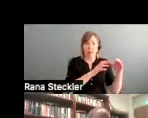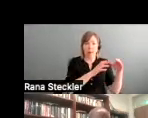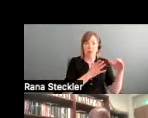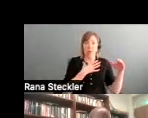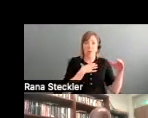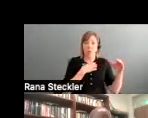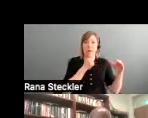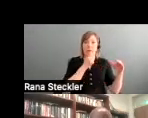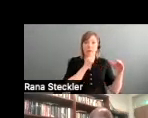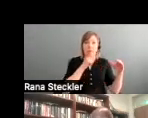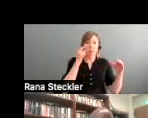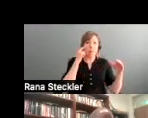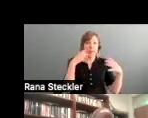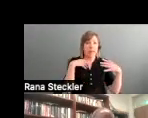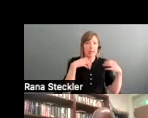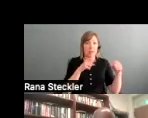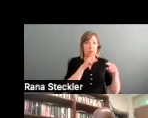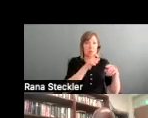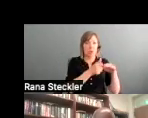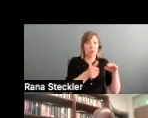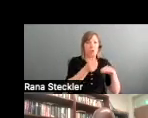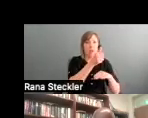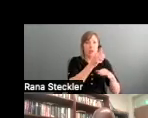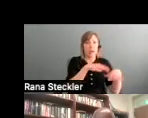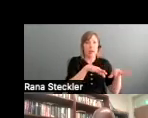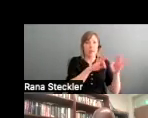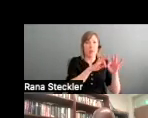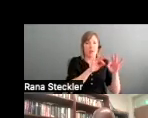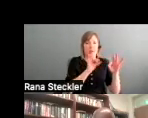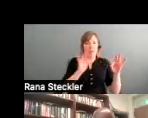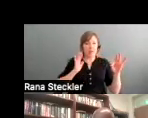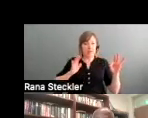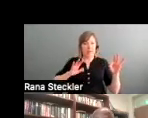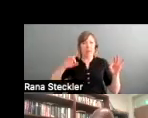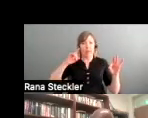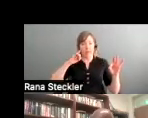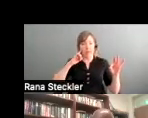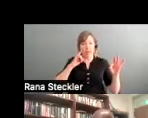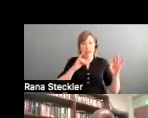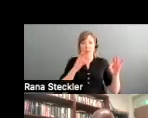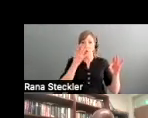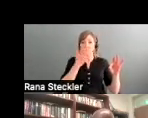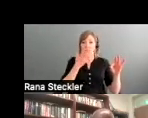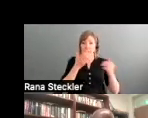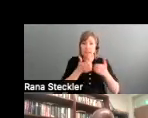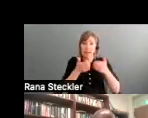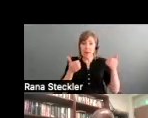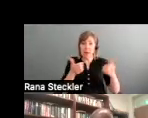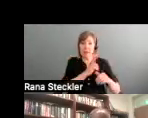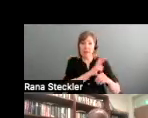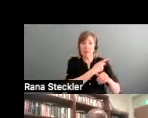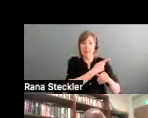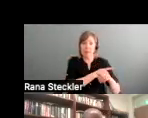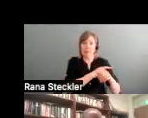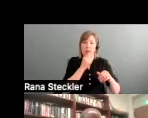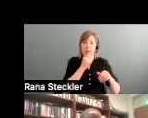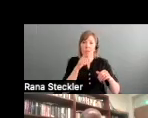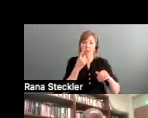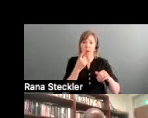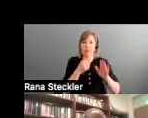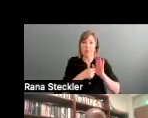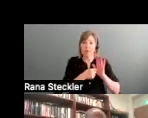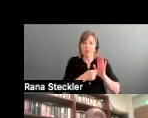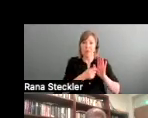white sufferer of mental illness should take precedence. But racial segregation of patients was not just a manifestation of